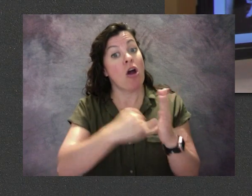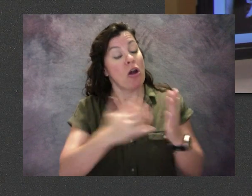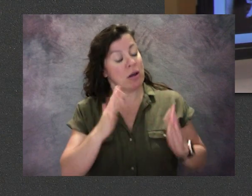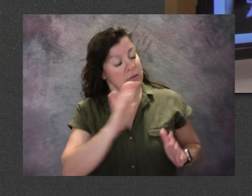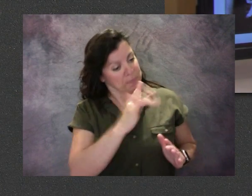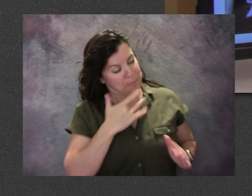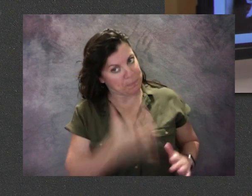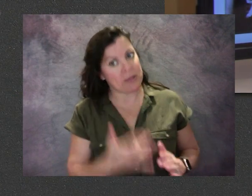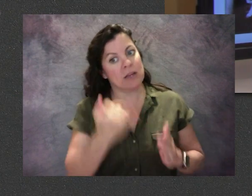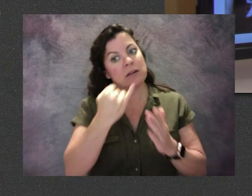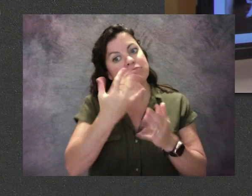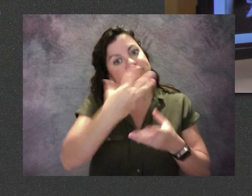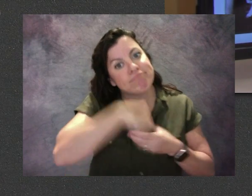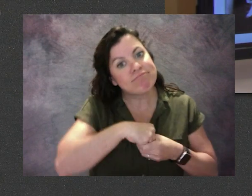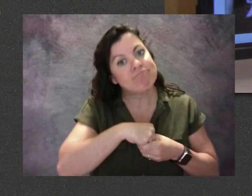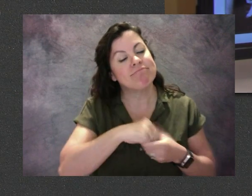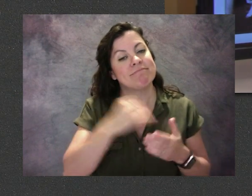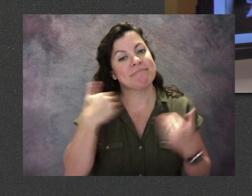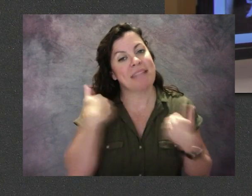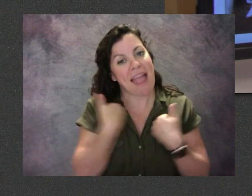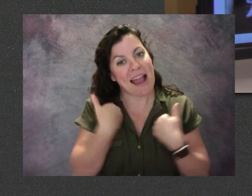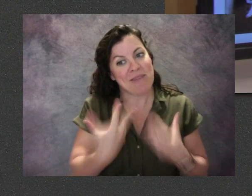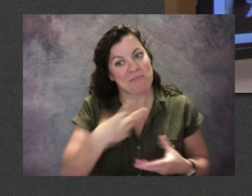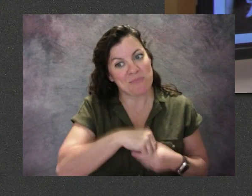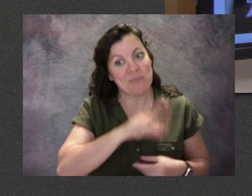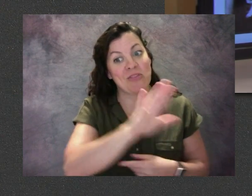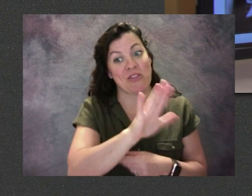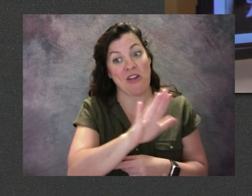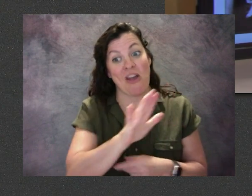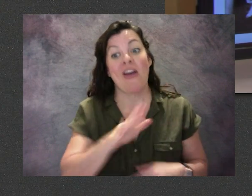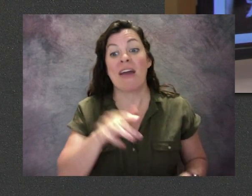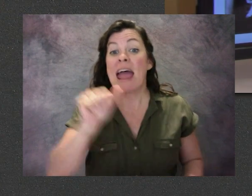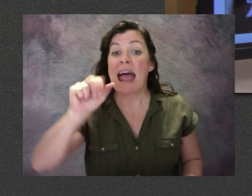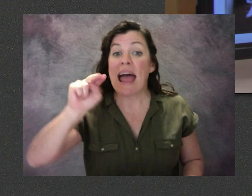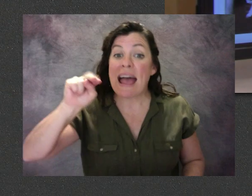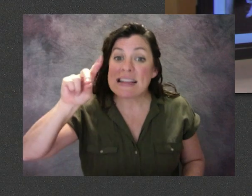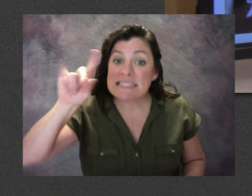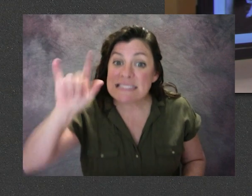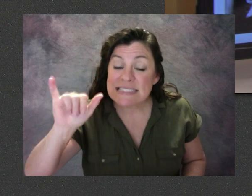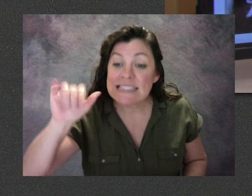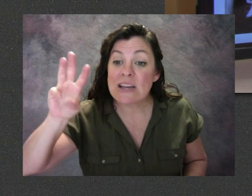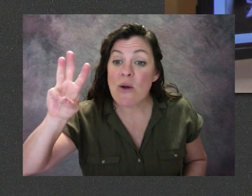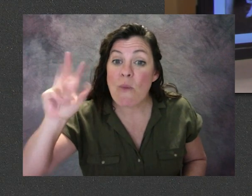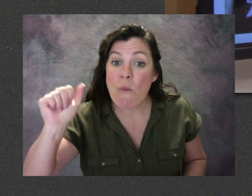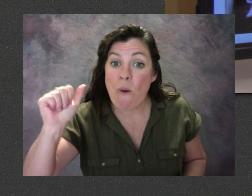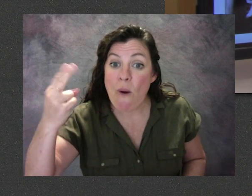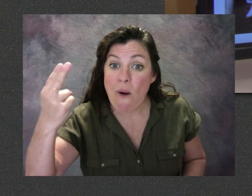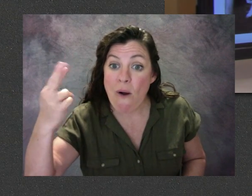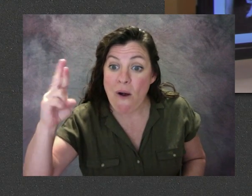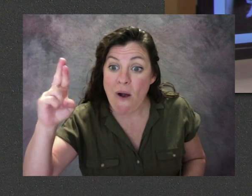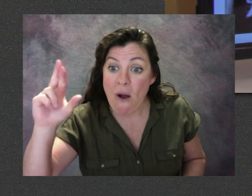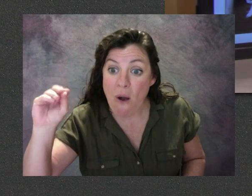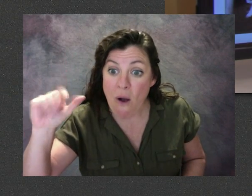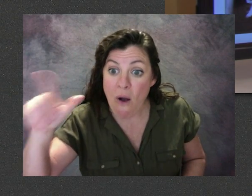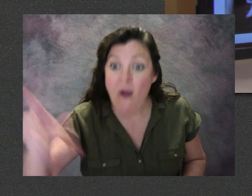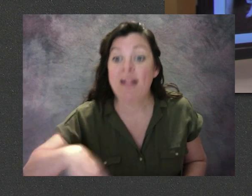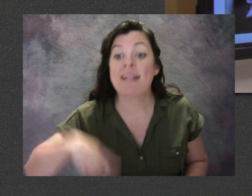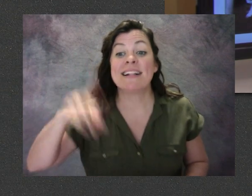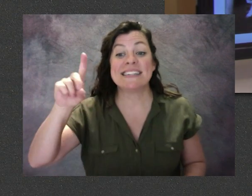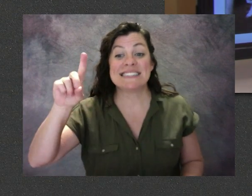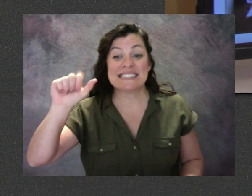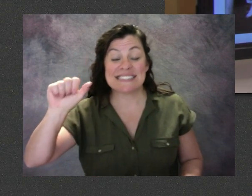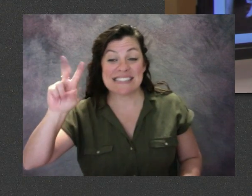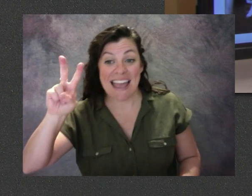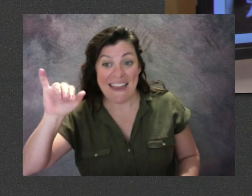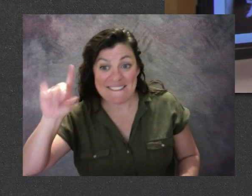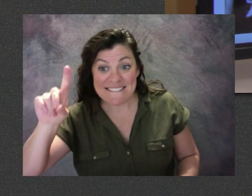as well. We saw Andy Warhol and his cat Sam, David Hockney and his 2